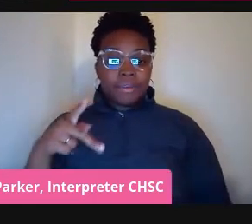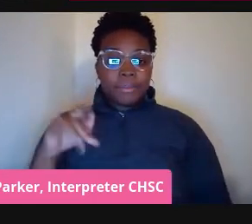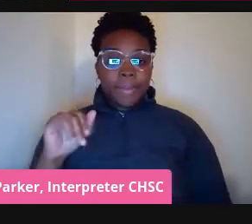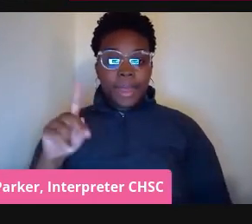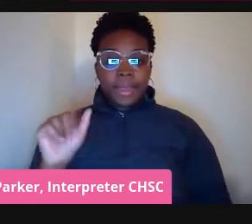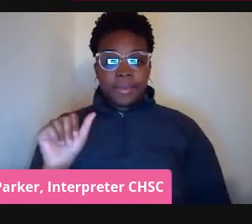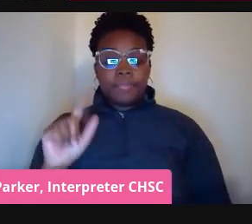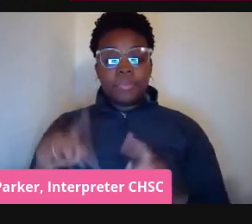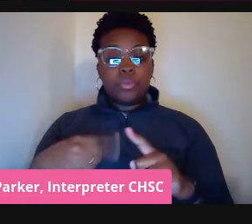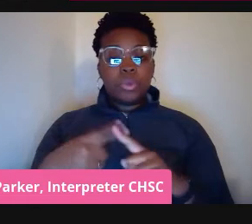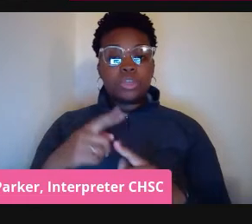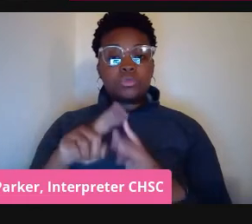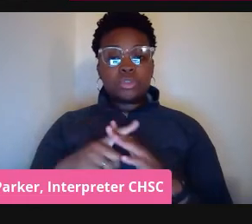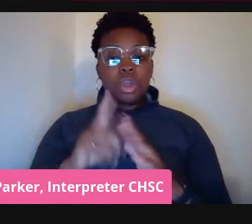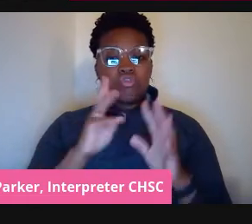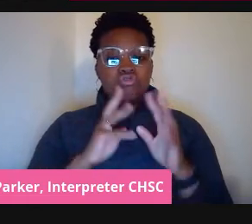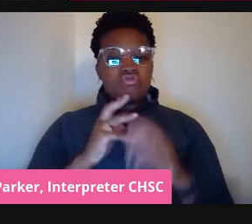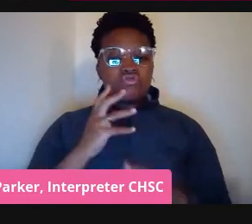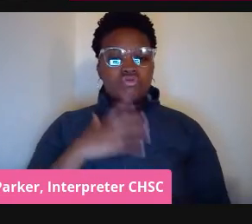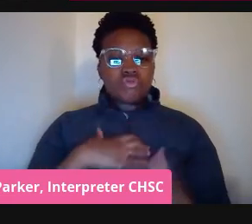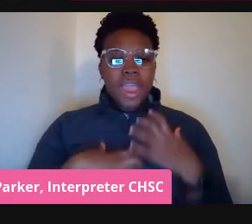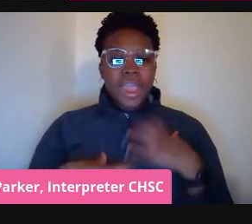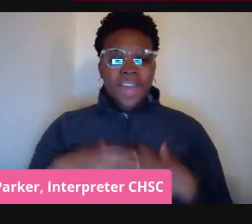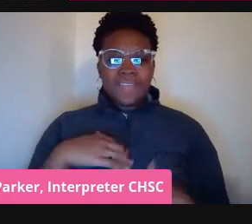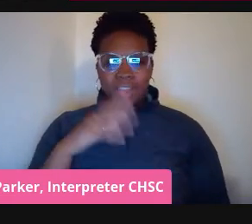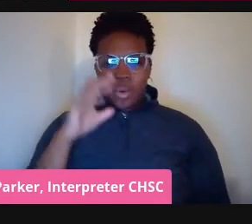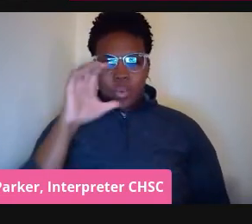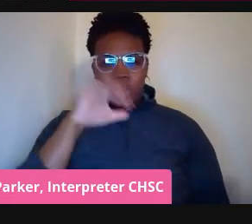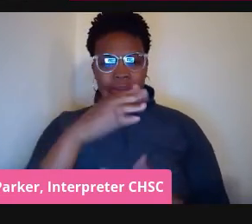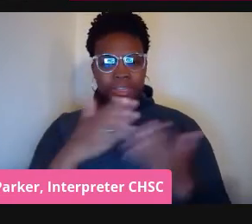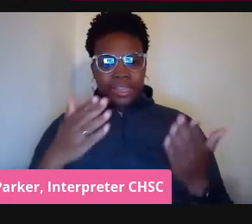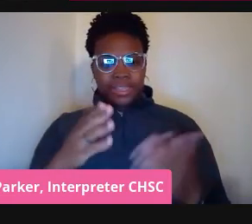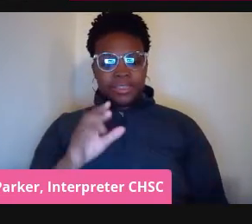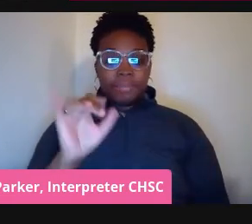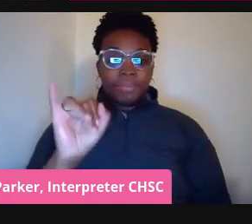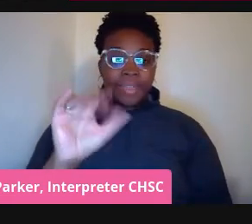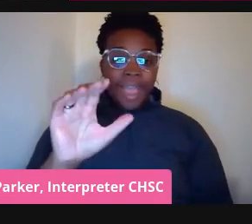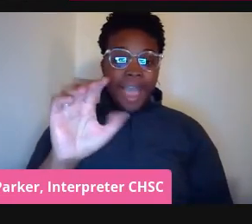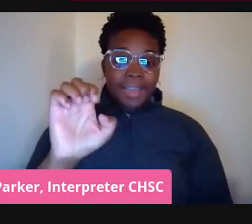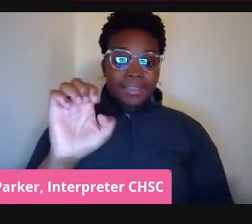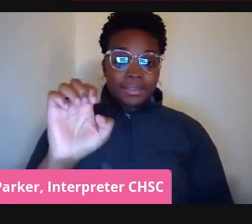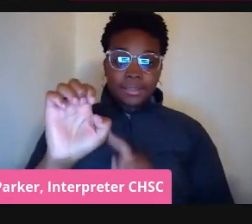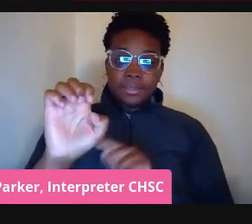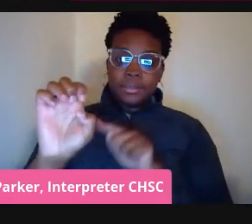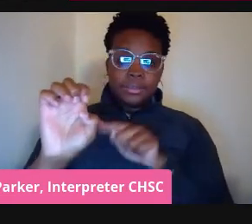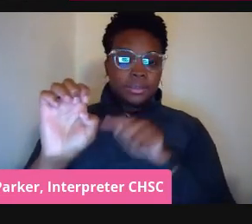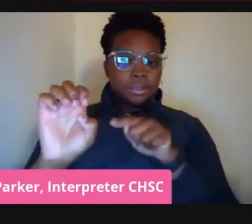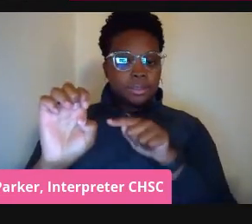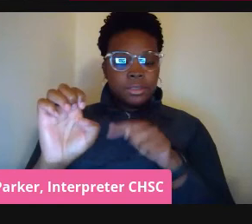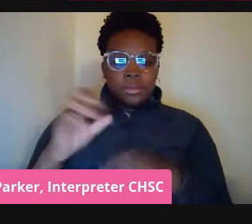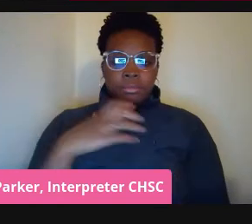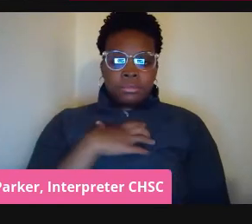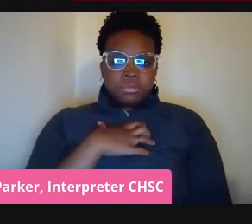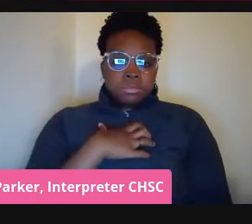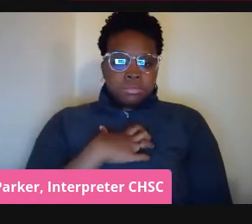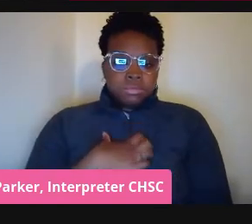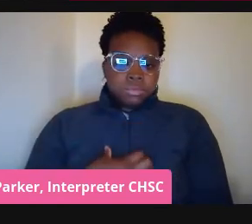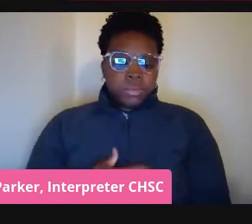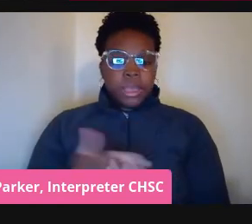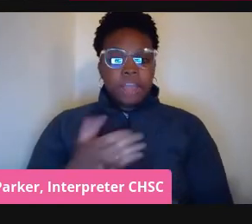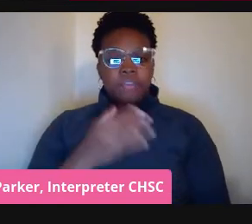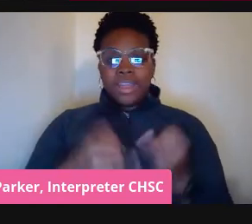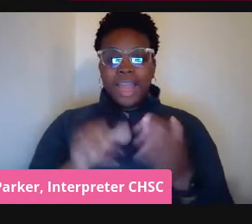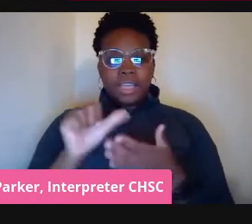is when you start craving really unusual things. So ice was a really big one for me. Before I had my last surgery, I